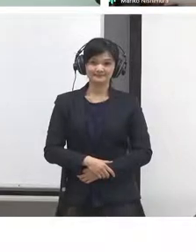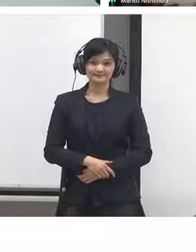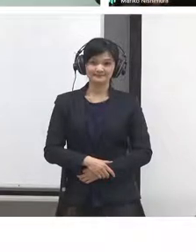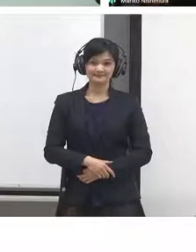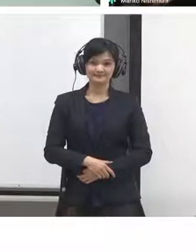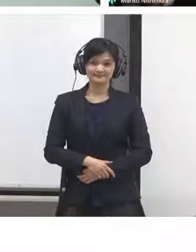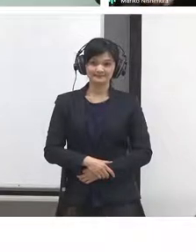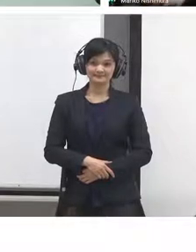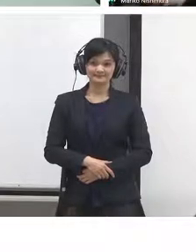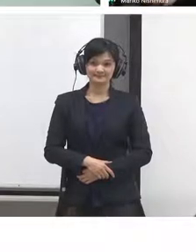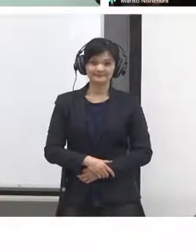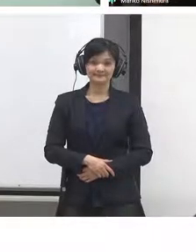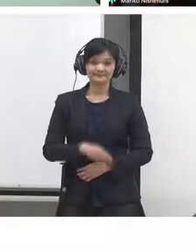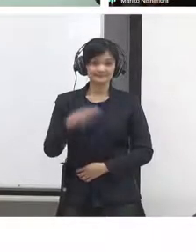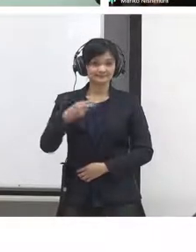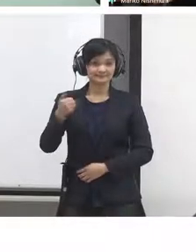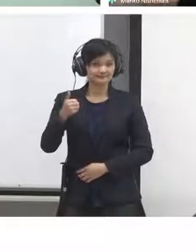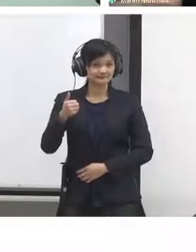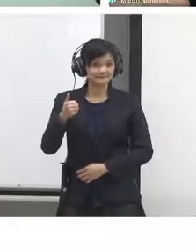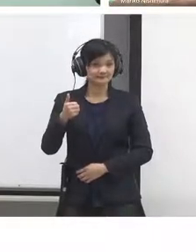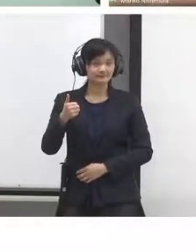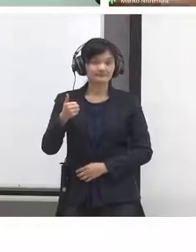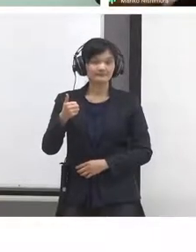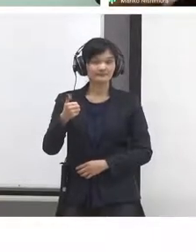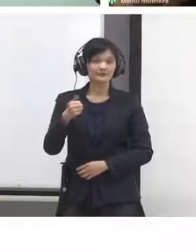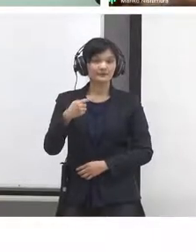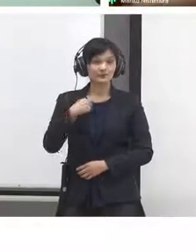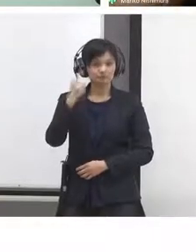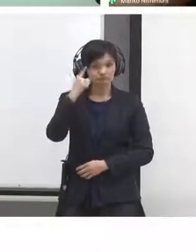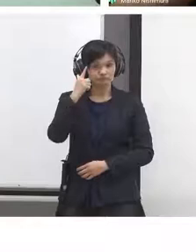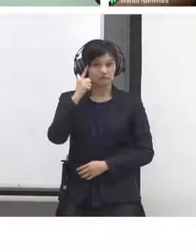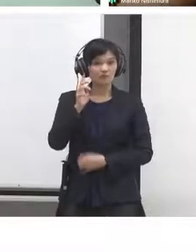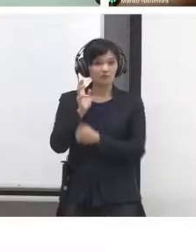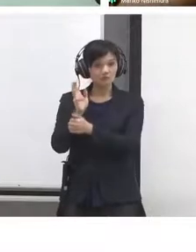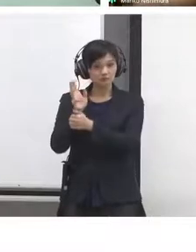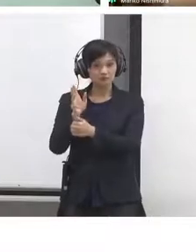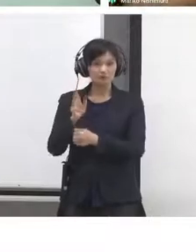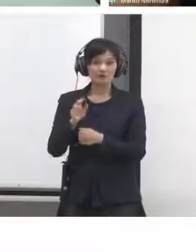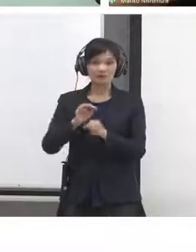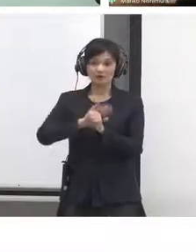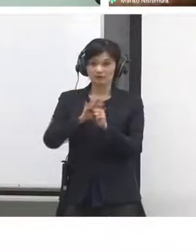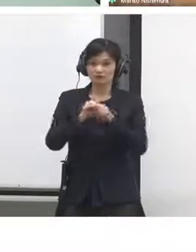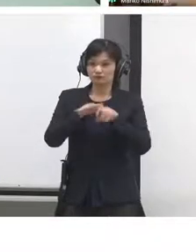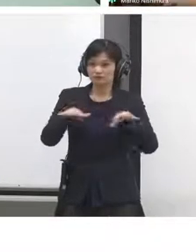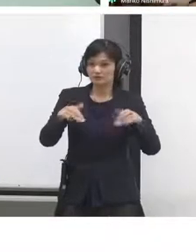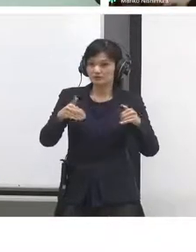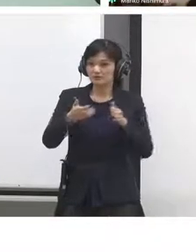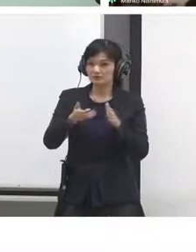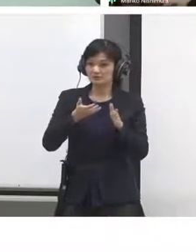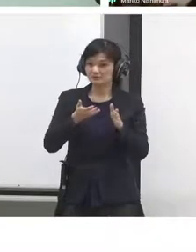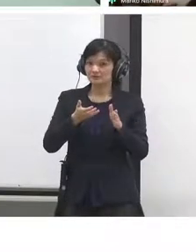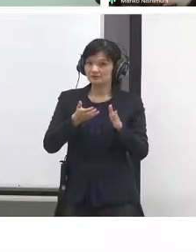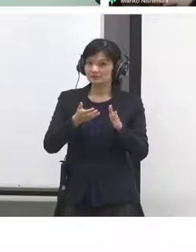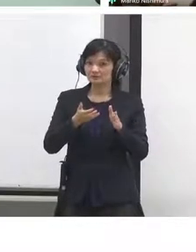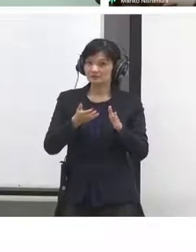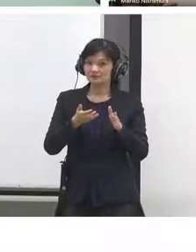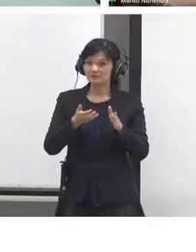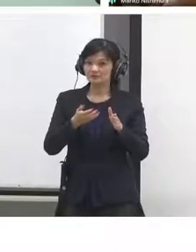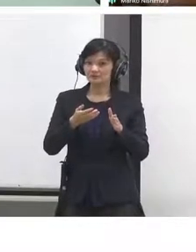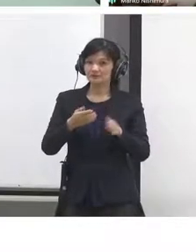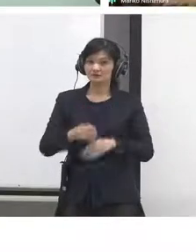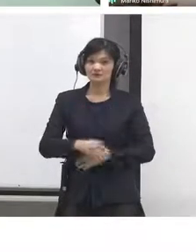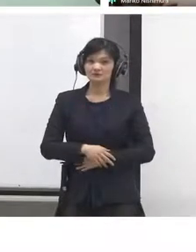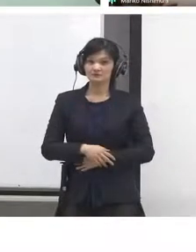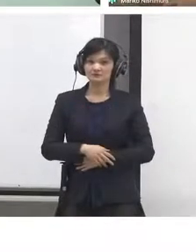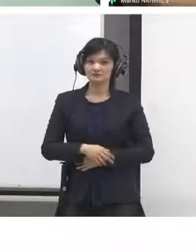to add that the before the pandemic, the Code for Japan's Slack member is 800, right?